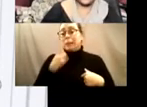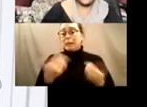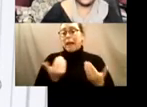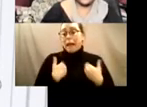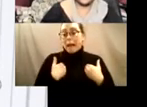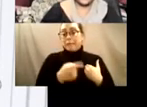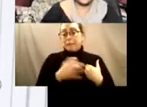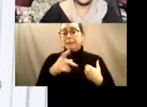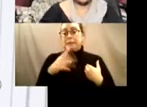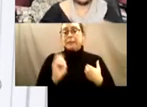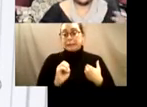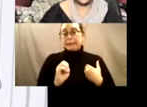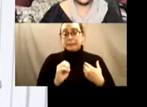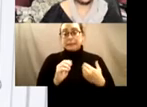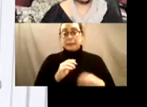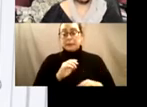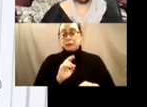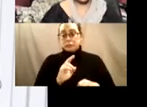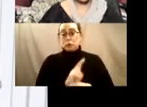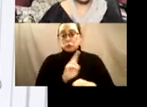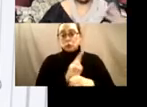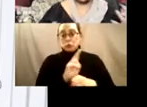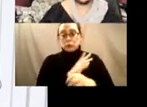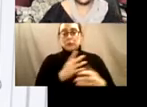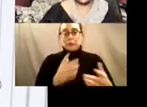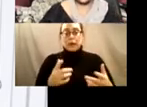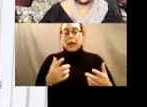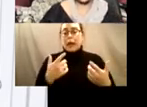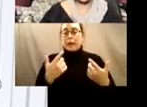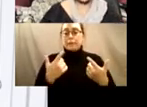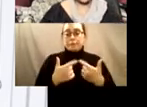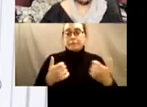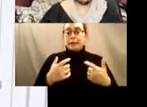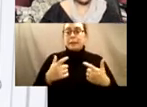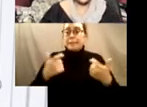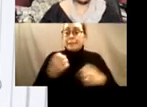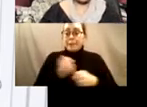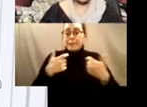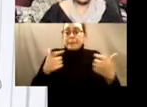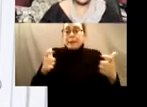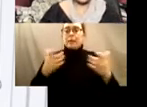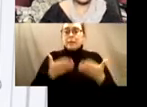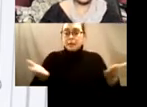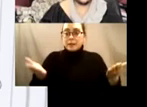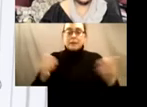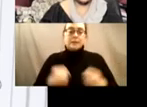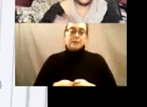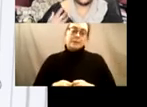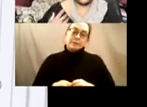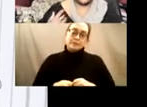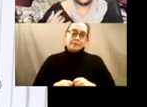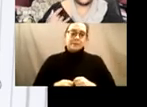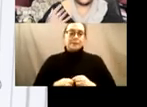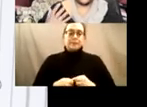have to work with this size of things, to experiment with the size of things, being able to make